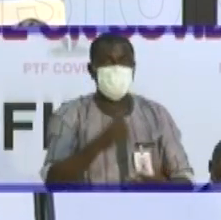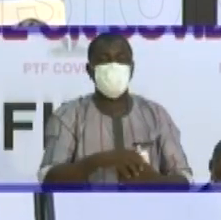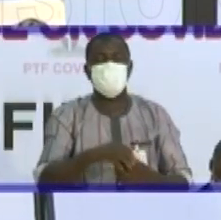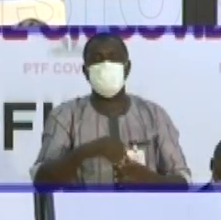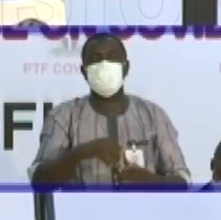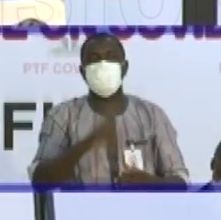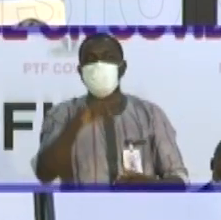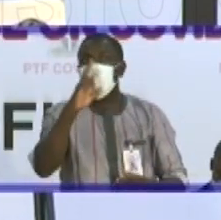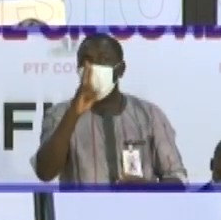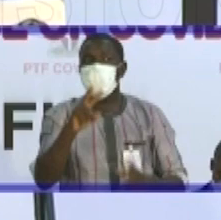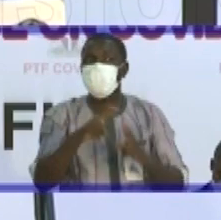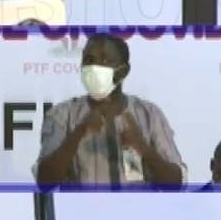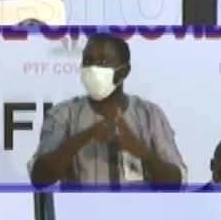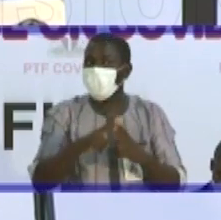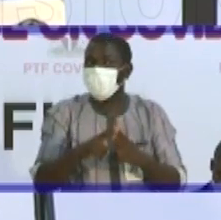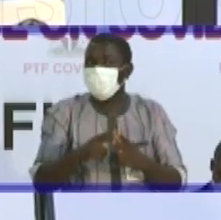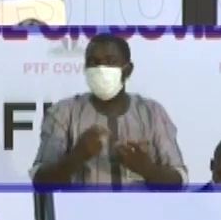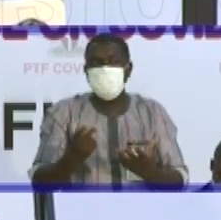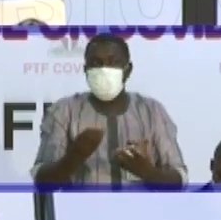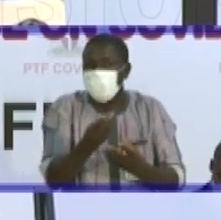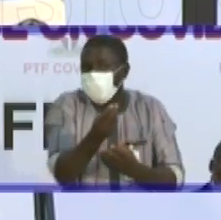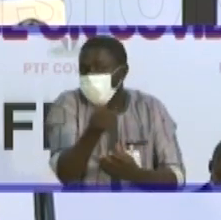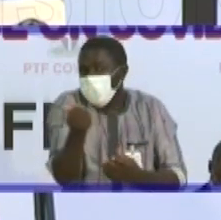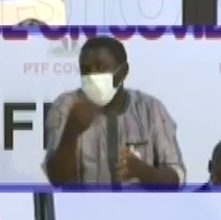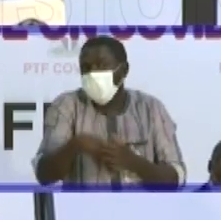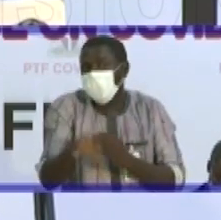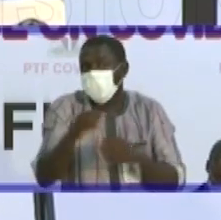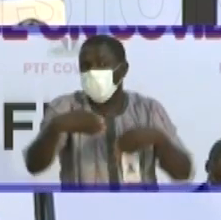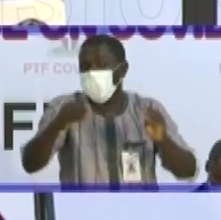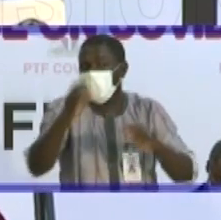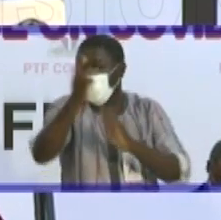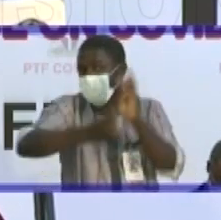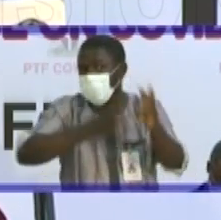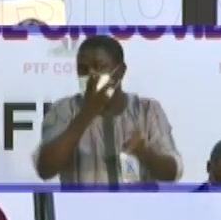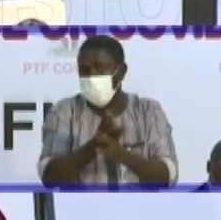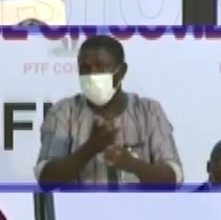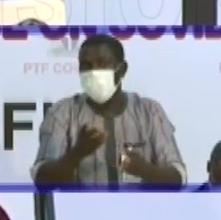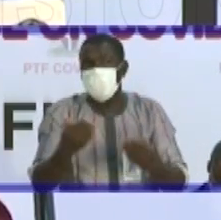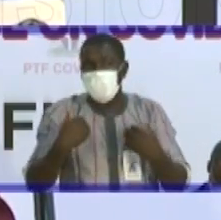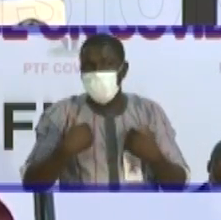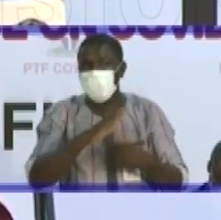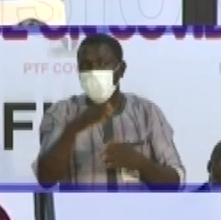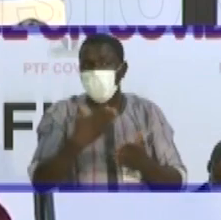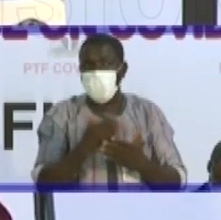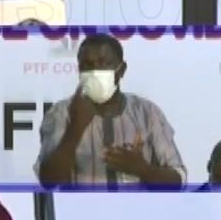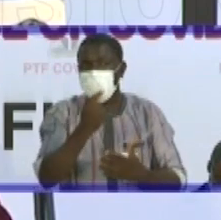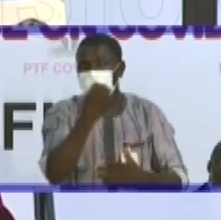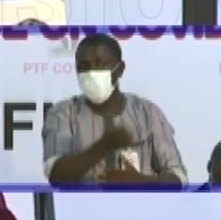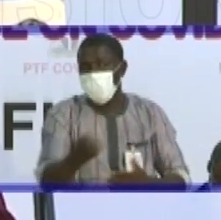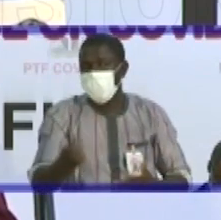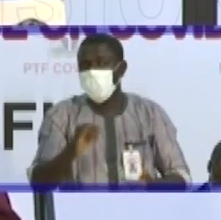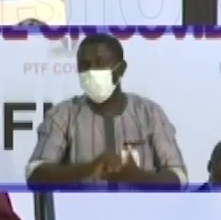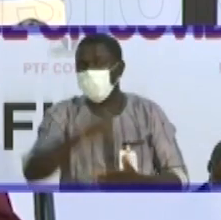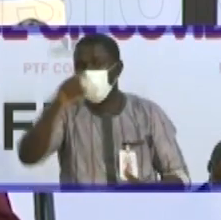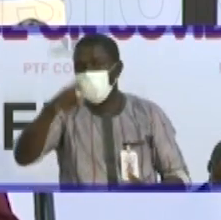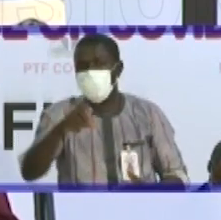scarce in the market. There's a global scarcity, a global shortage of PPEs. So I'm sure